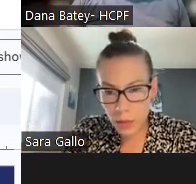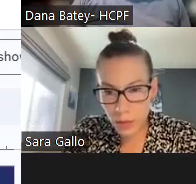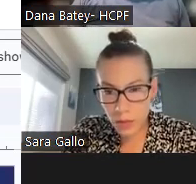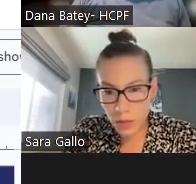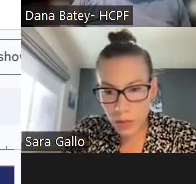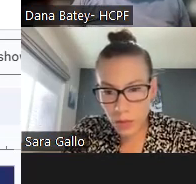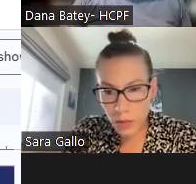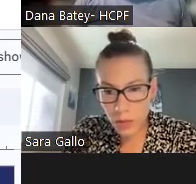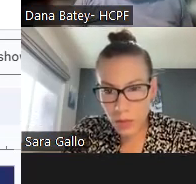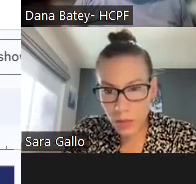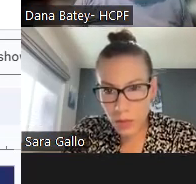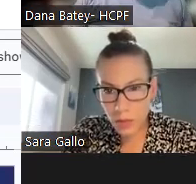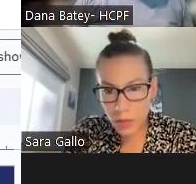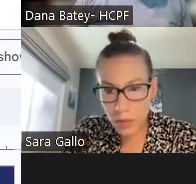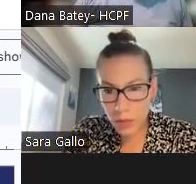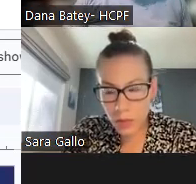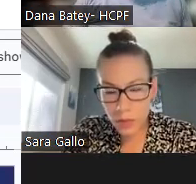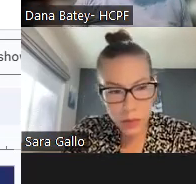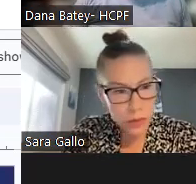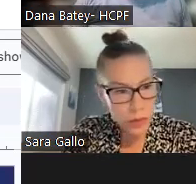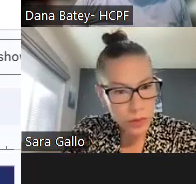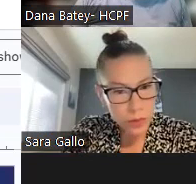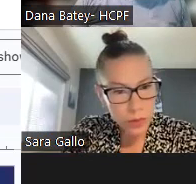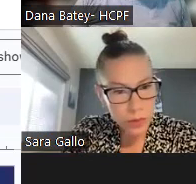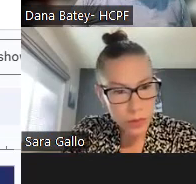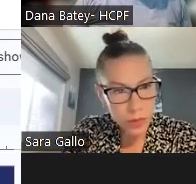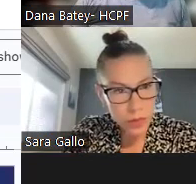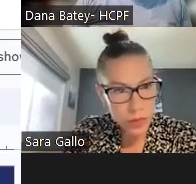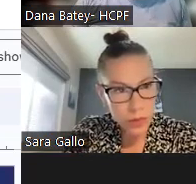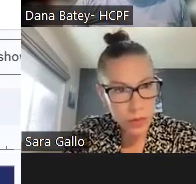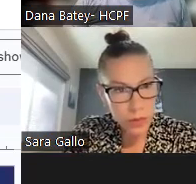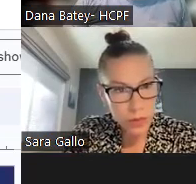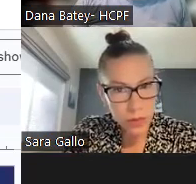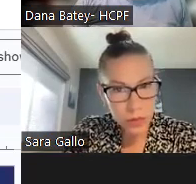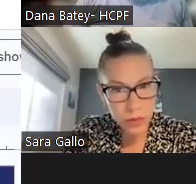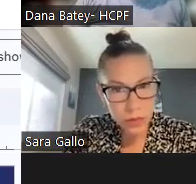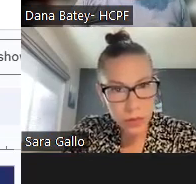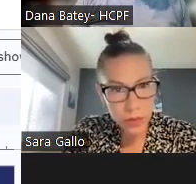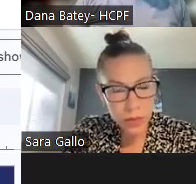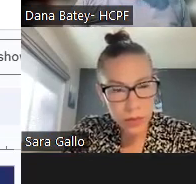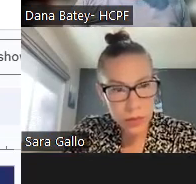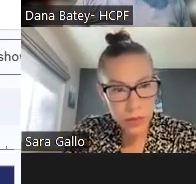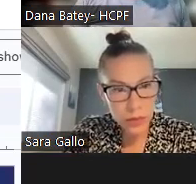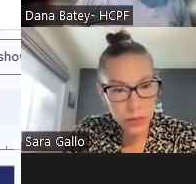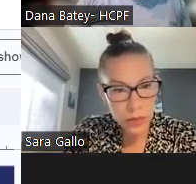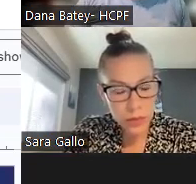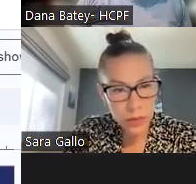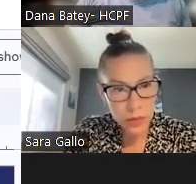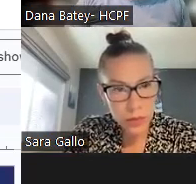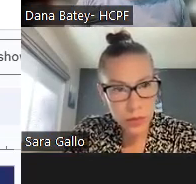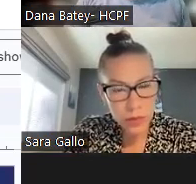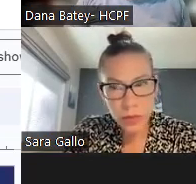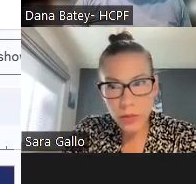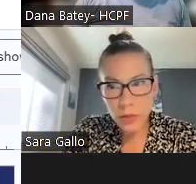And again, main room is vaccination. Room 1 will be maternity. Room 2 is access to